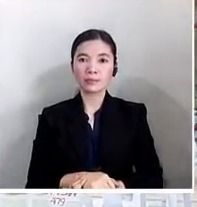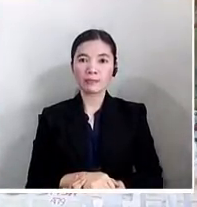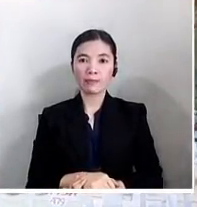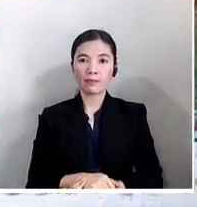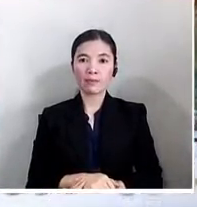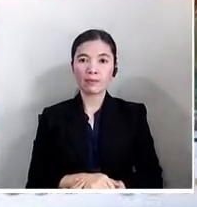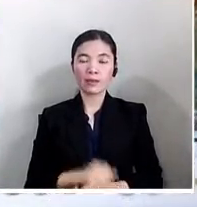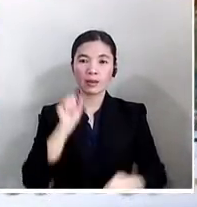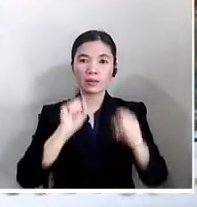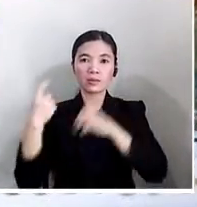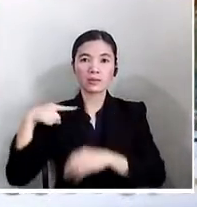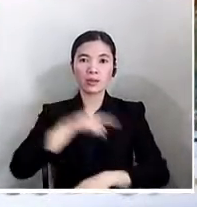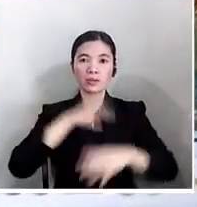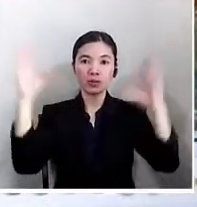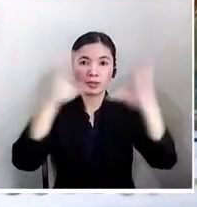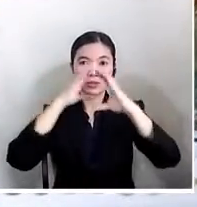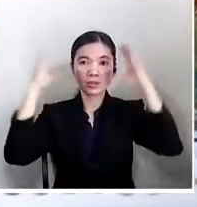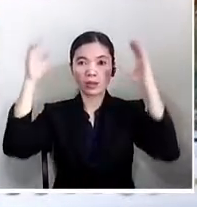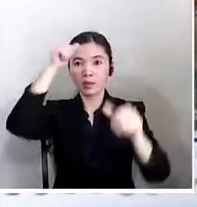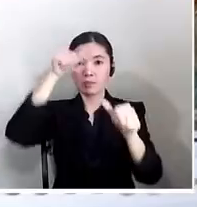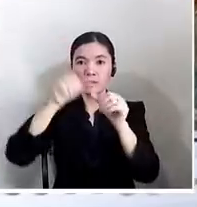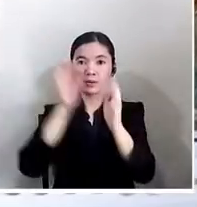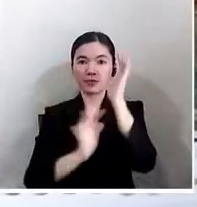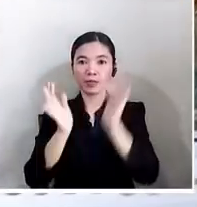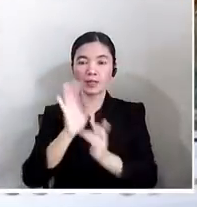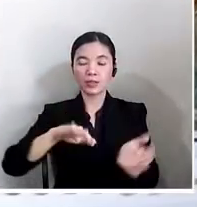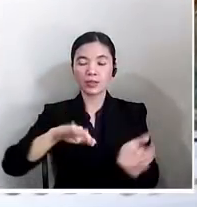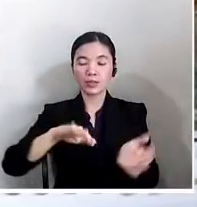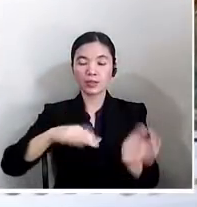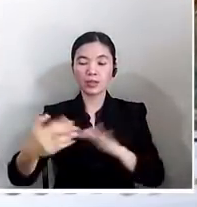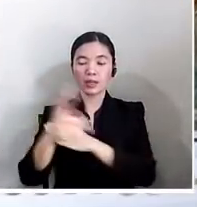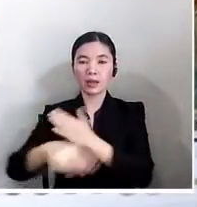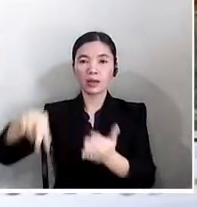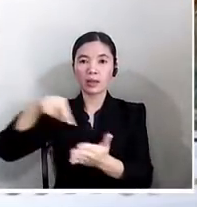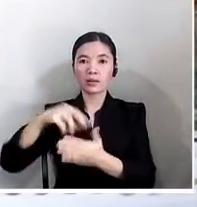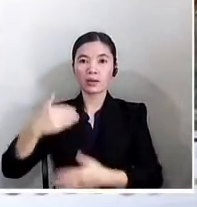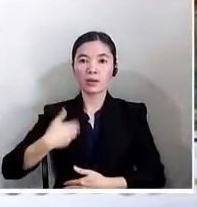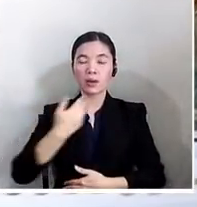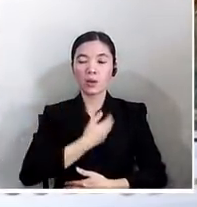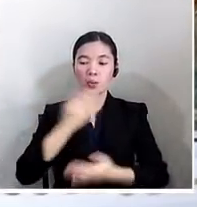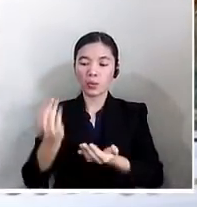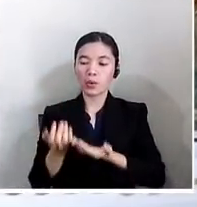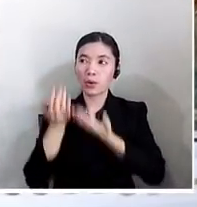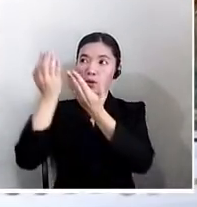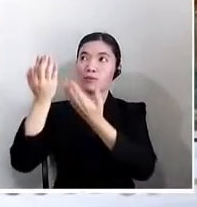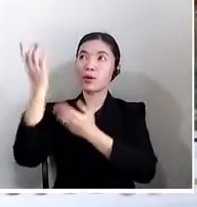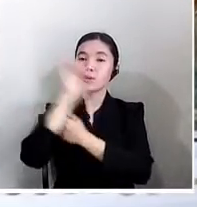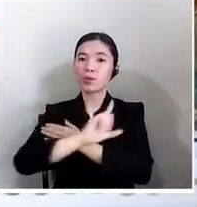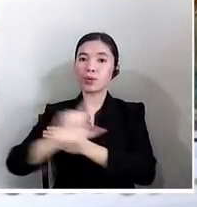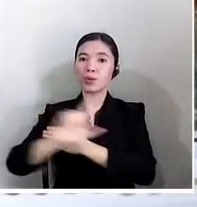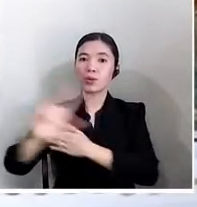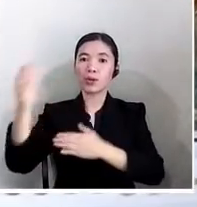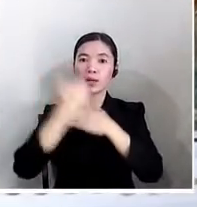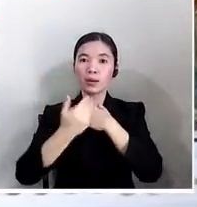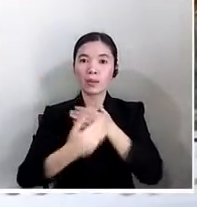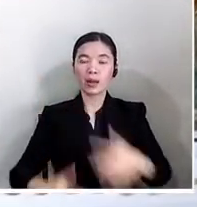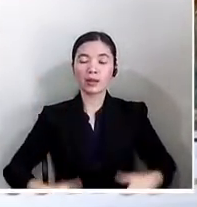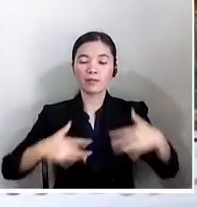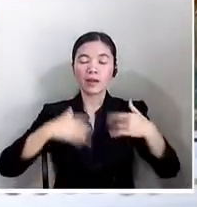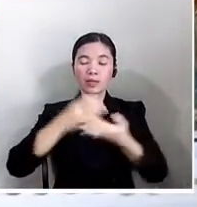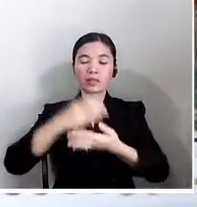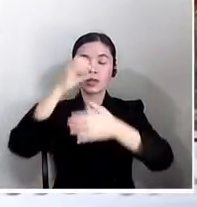Therefore, as we celebrate the memorial of his death and resurrection, we offer you, Lord, the bread of life and the chalice of